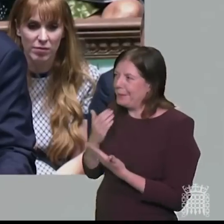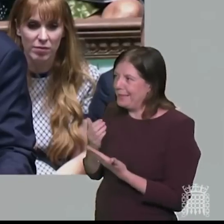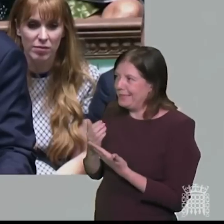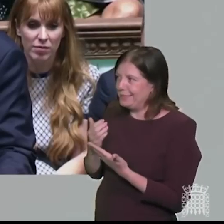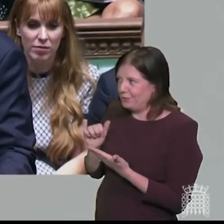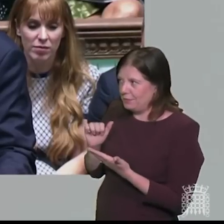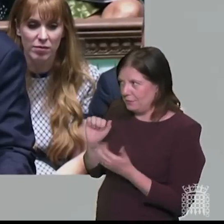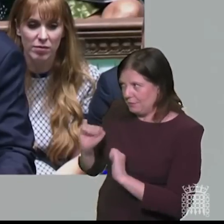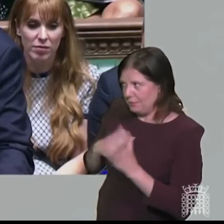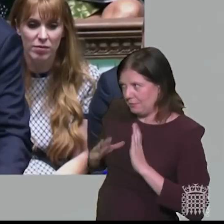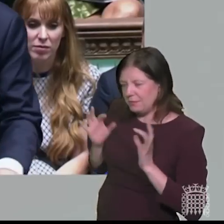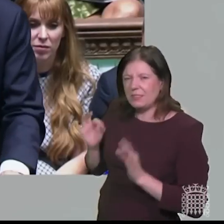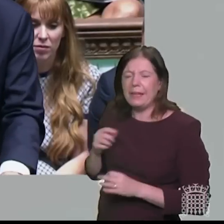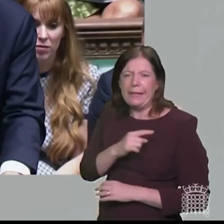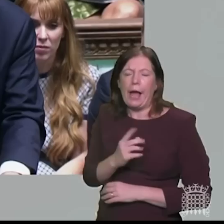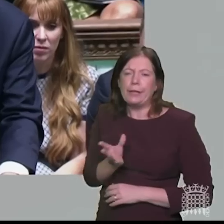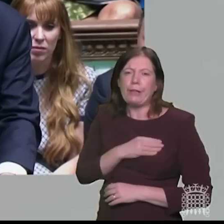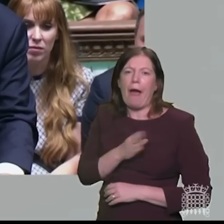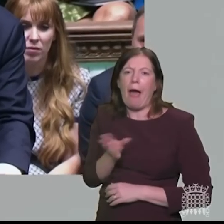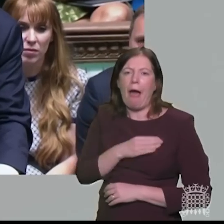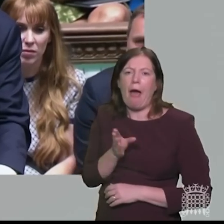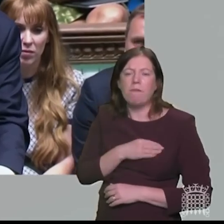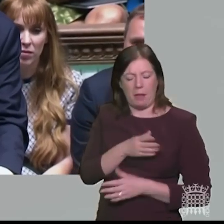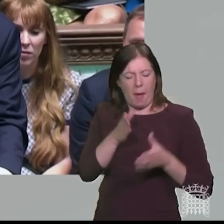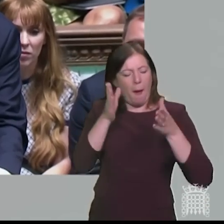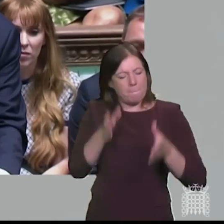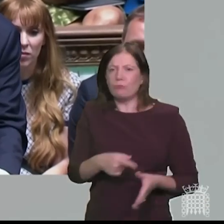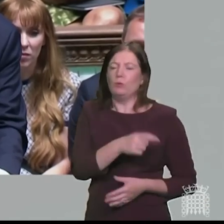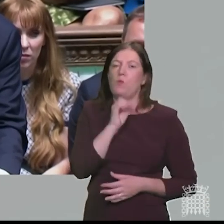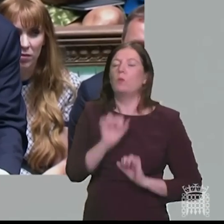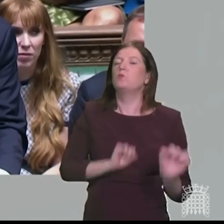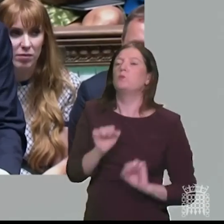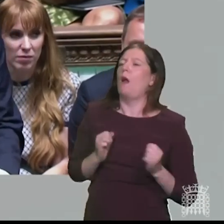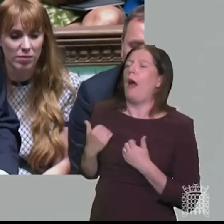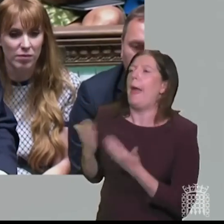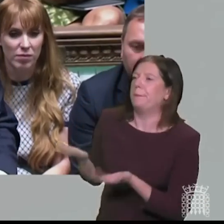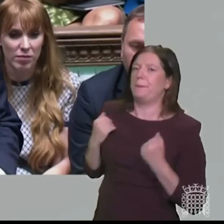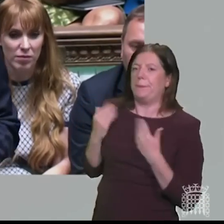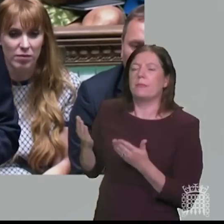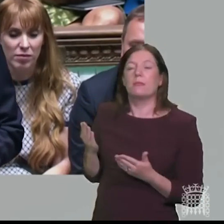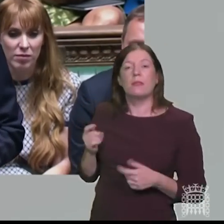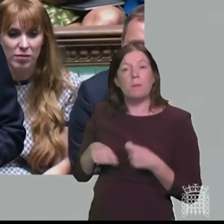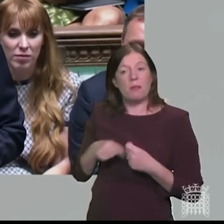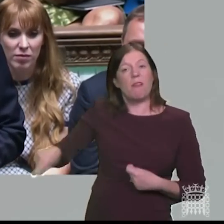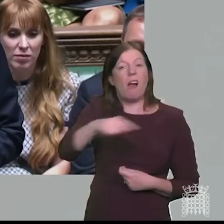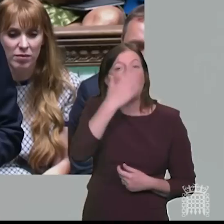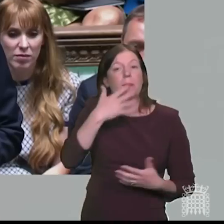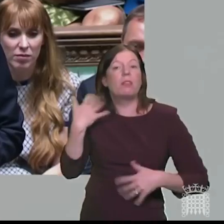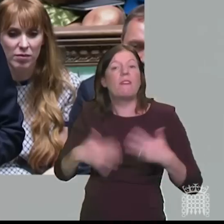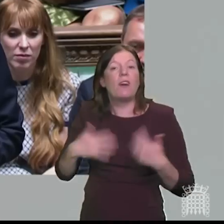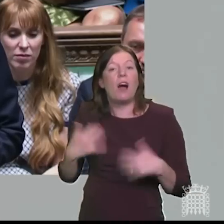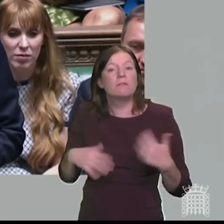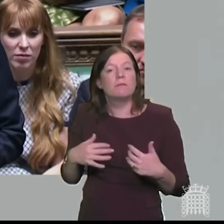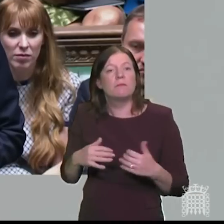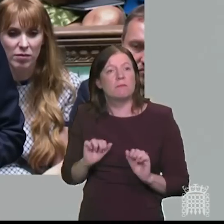softly approach, refusing to put mandatory measures in place, risks leaving 1 million households without support. How many